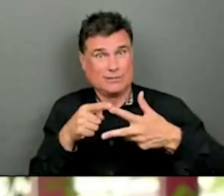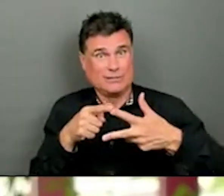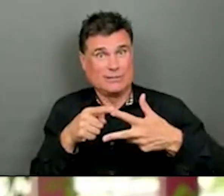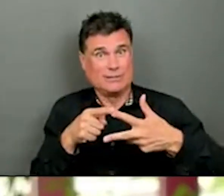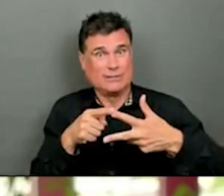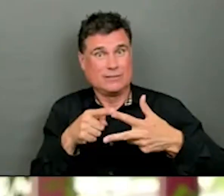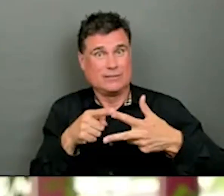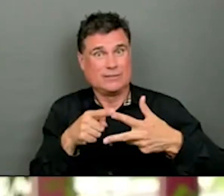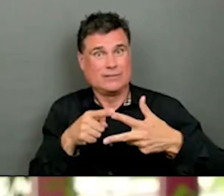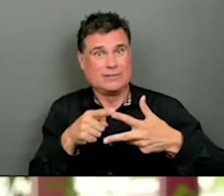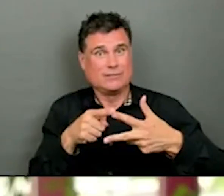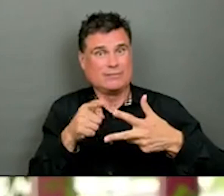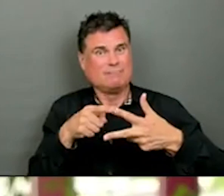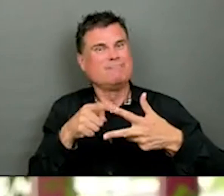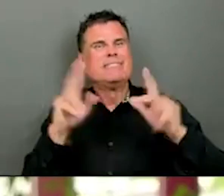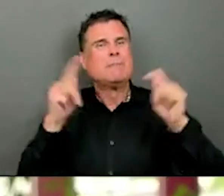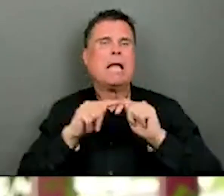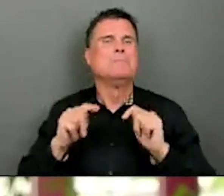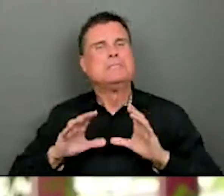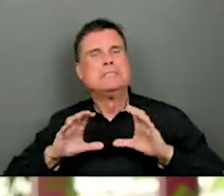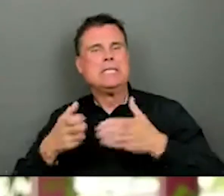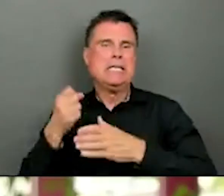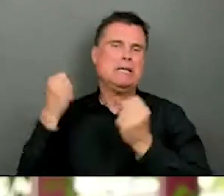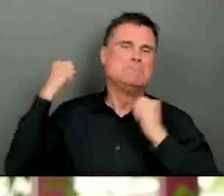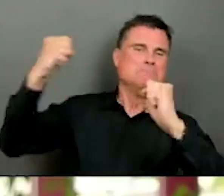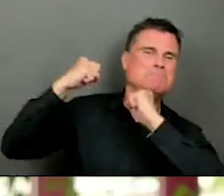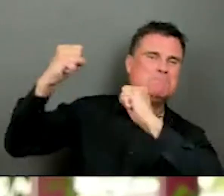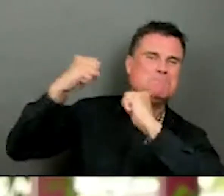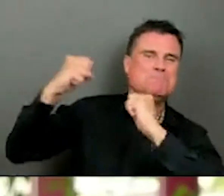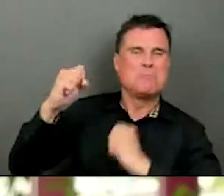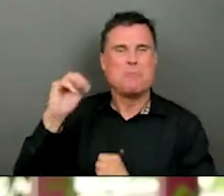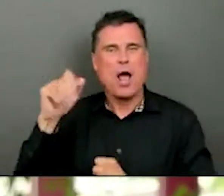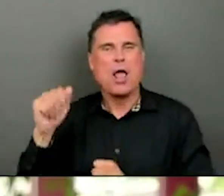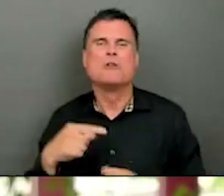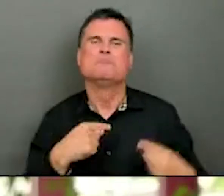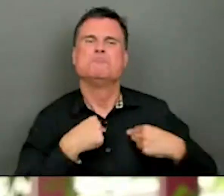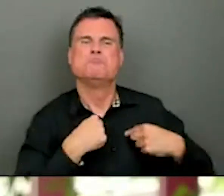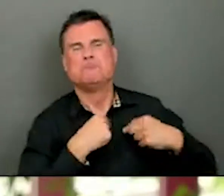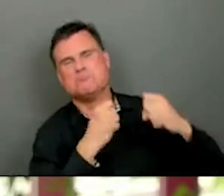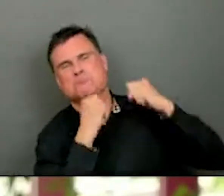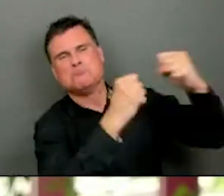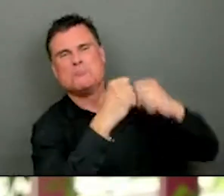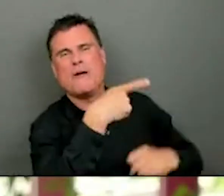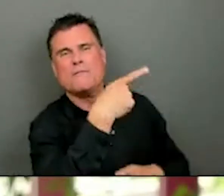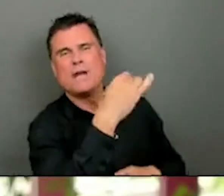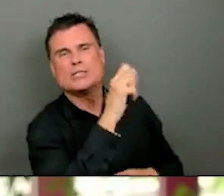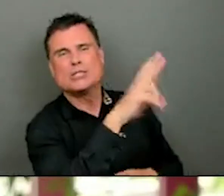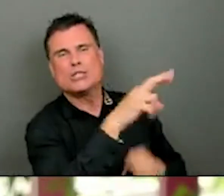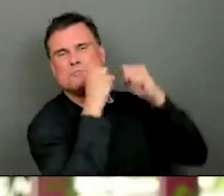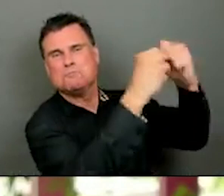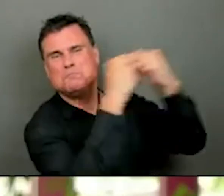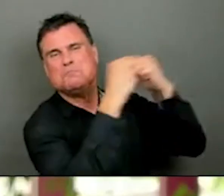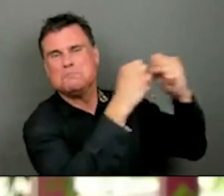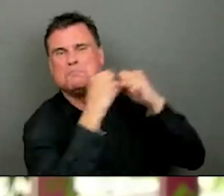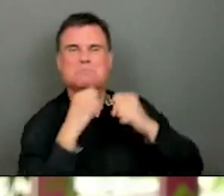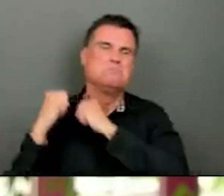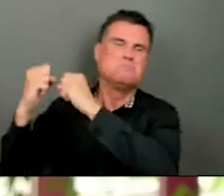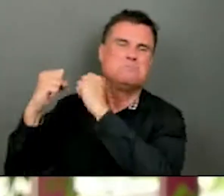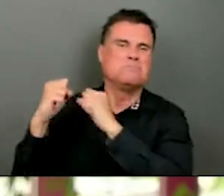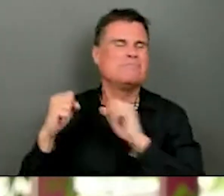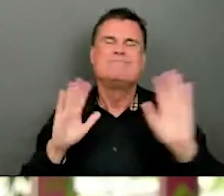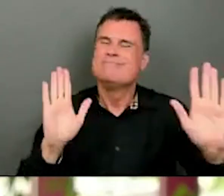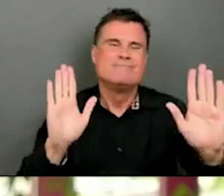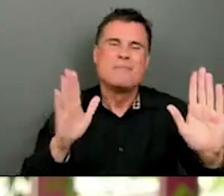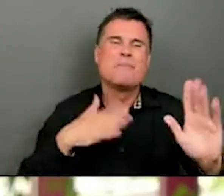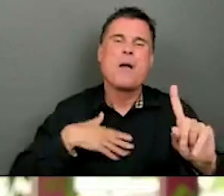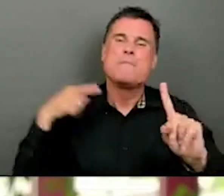AstraZeneca. Really what we need to focus on right now is that the mRNA vaccines really are, I think it